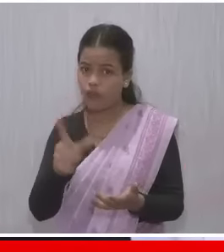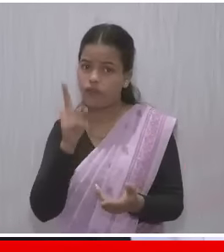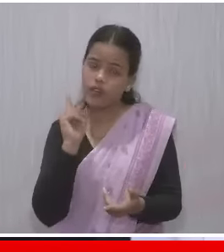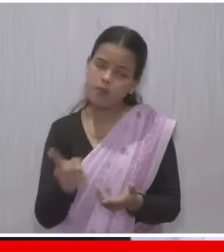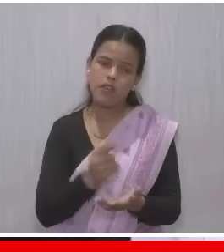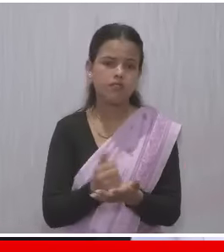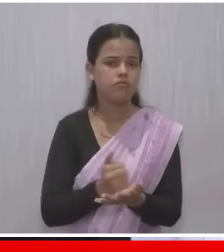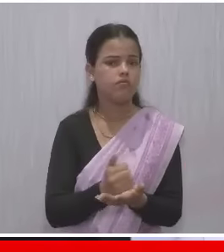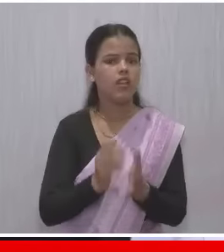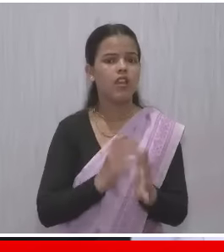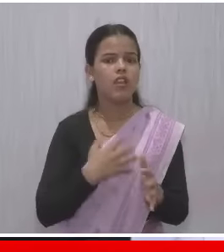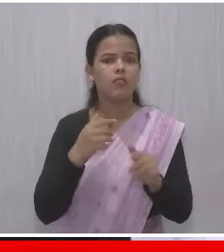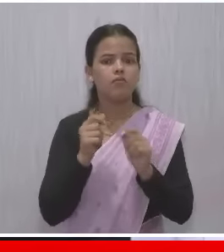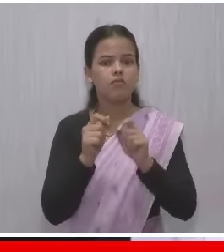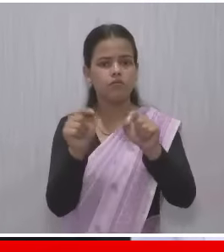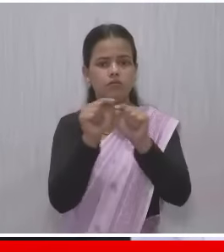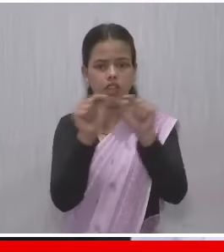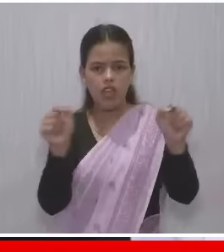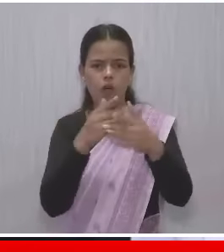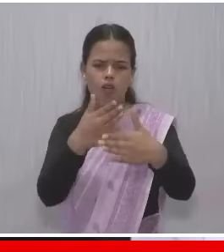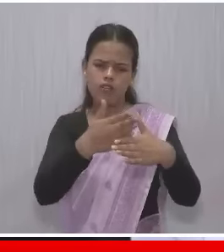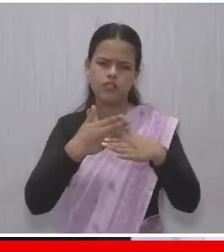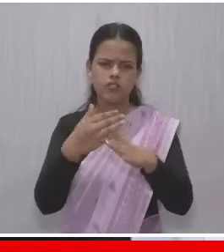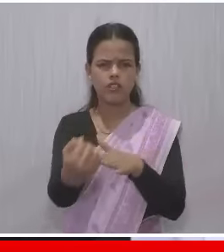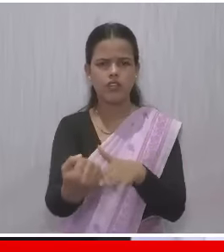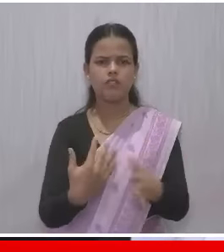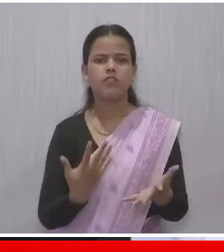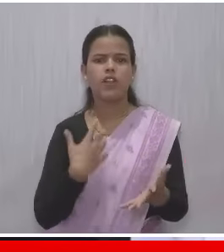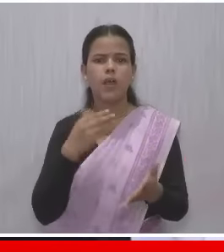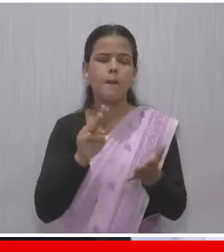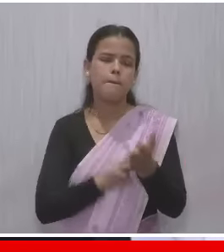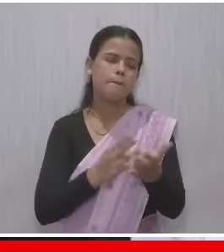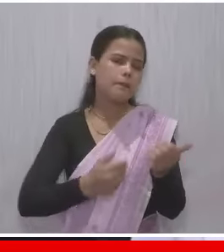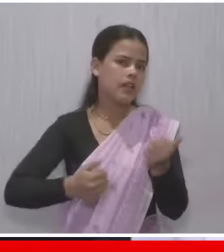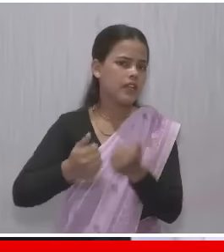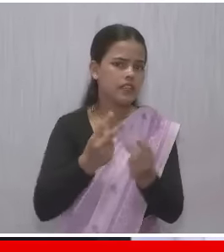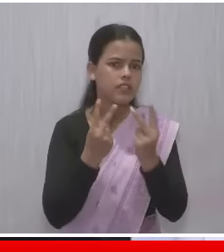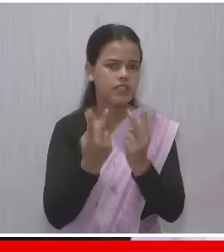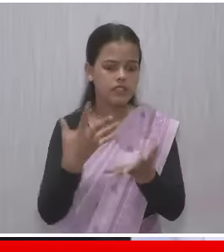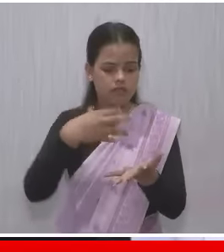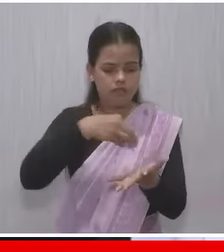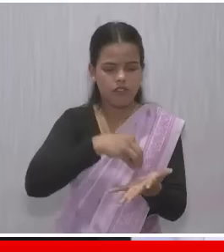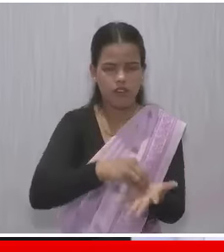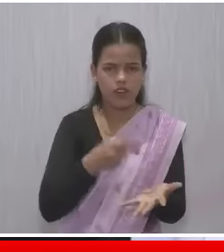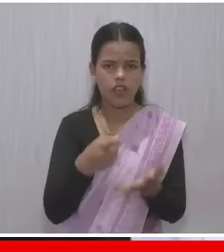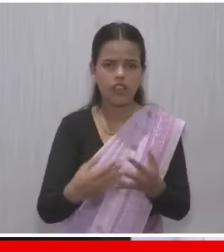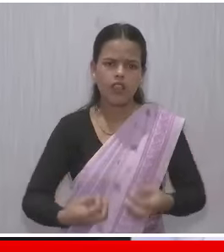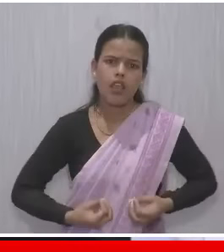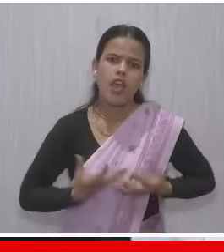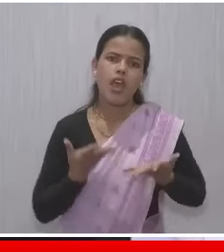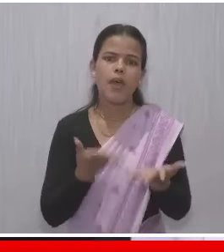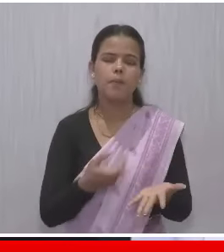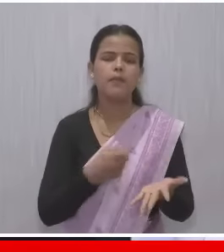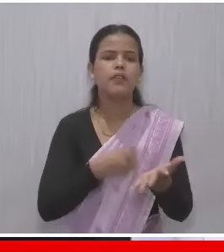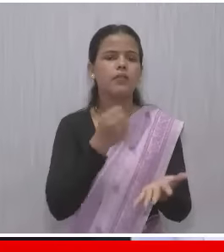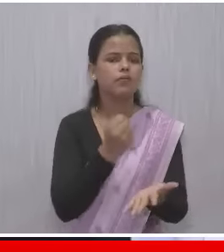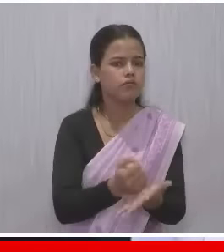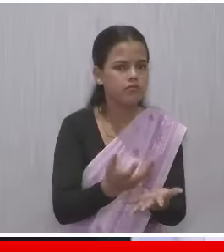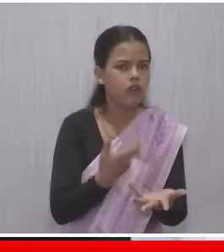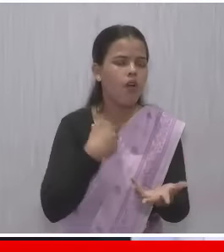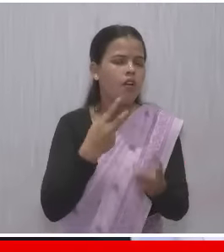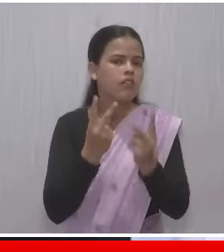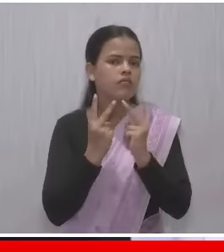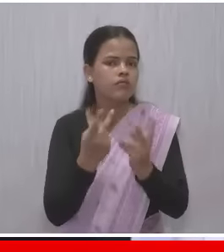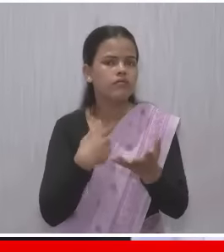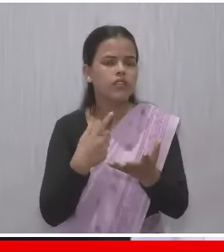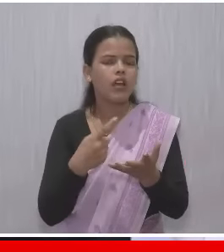can highlight and share with us. The ministry would be happy to include it in their report. We would be happy to include